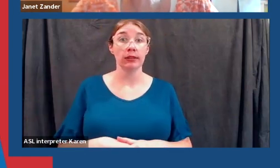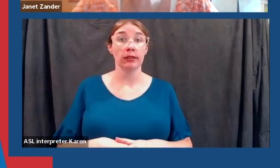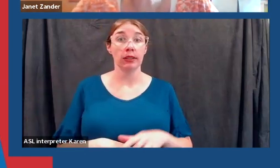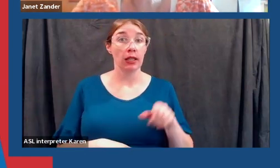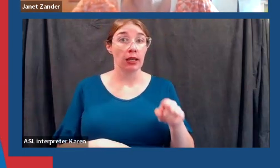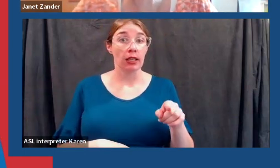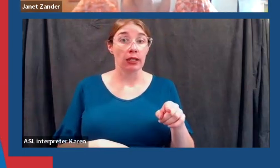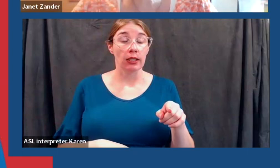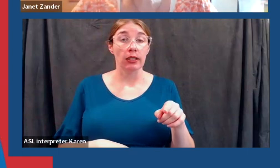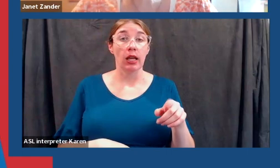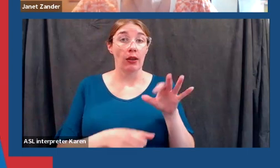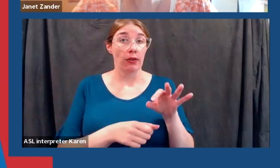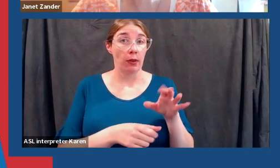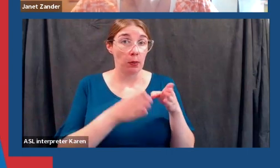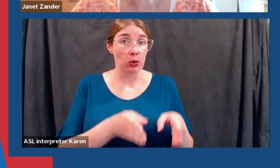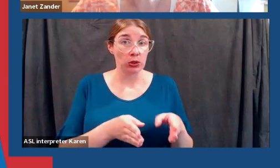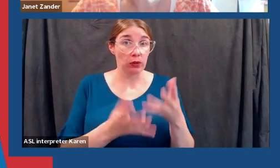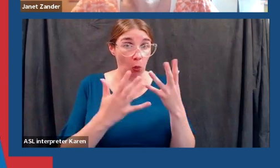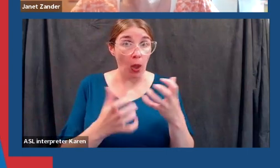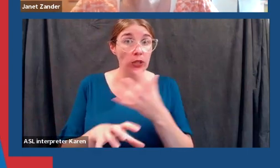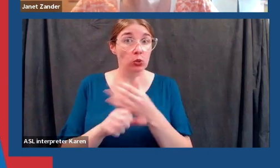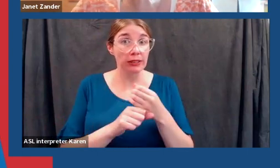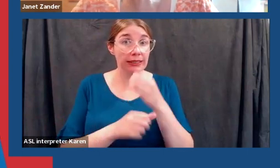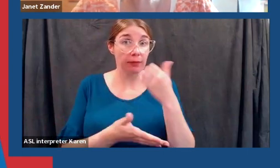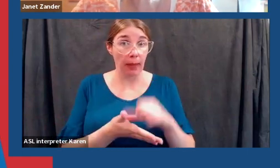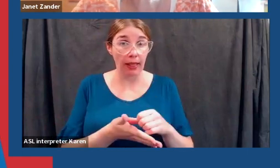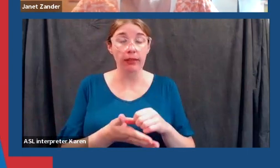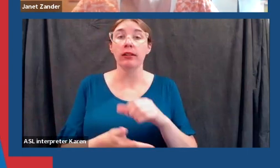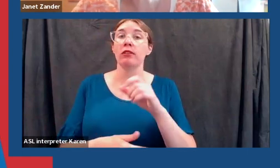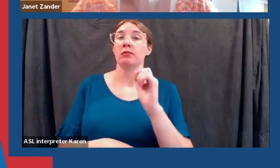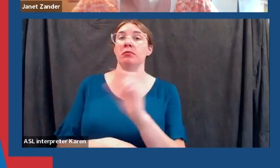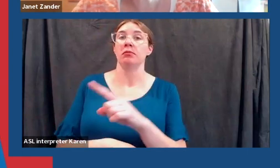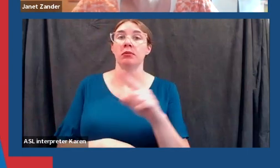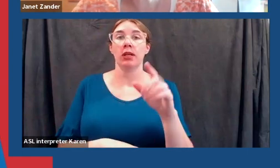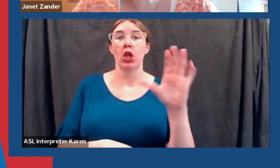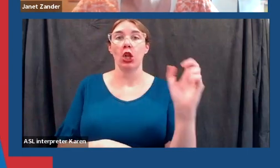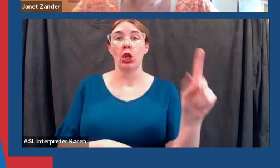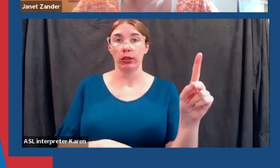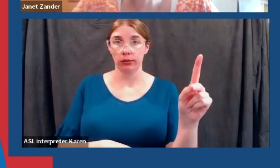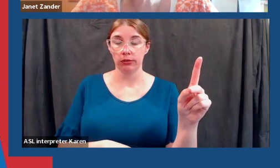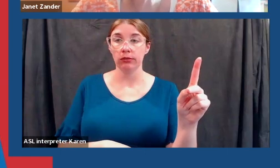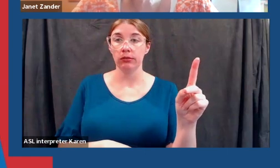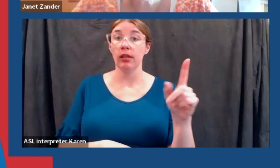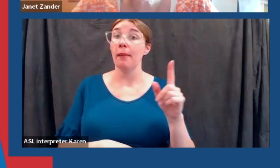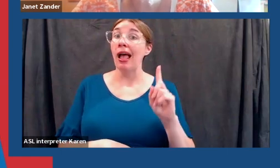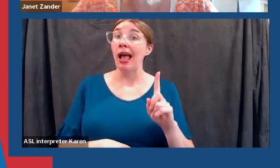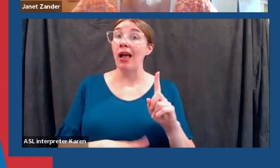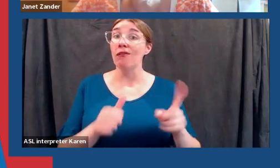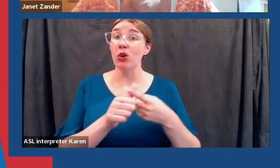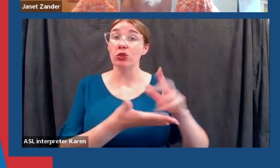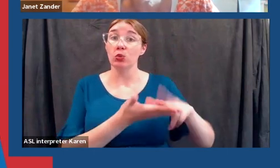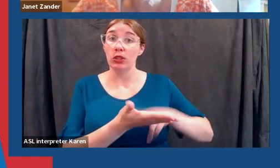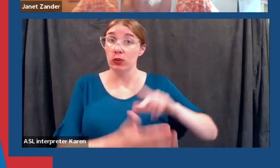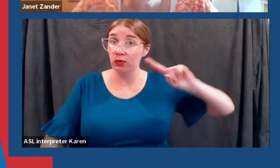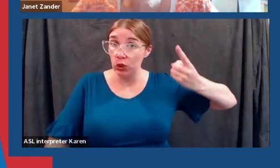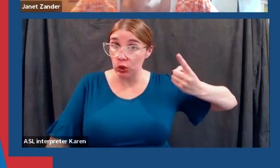clerk if they wanted to receive a ballot. The voter has to be registered before requesting the ballot, so that's an important step to take care of early